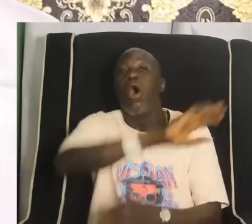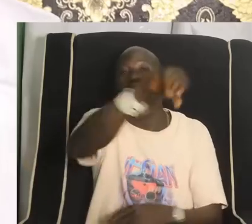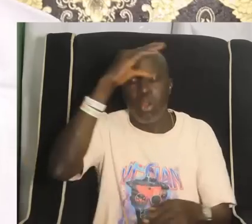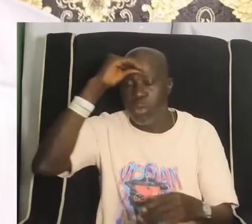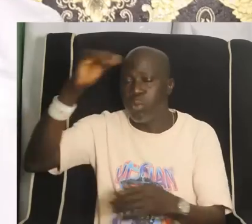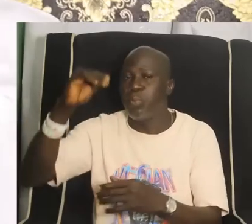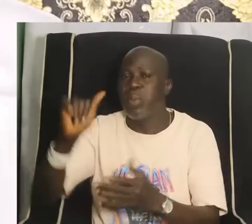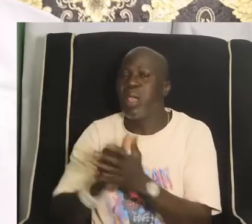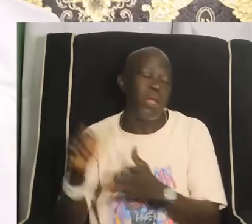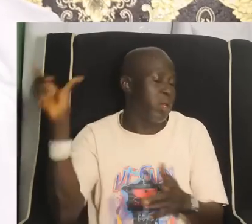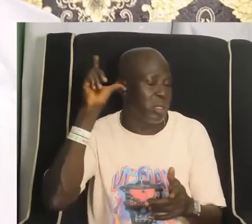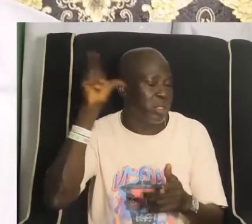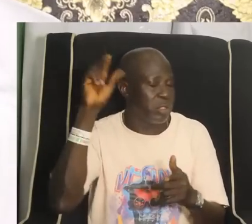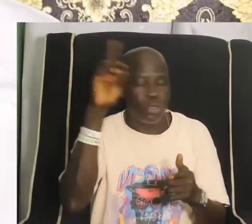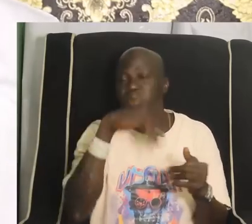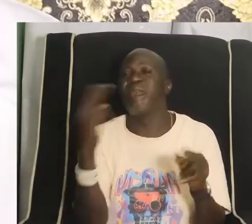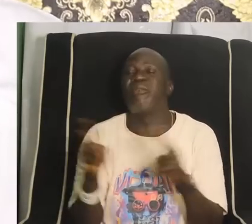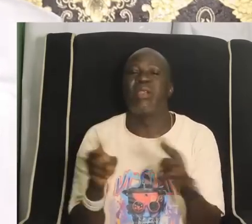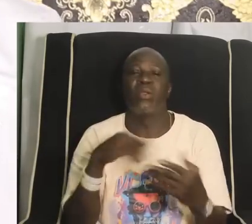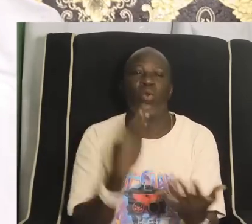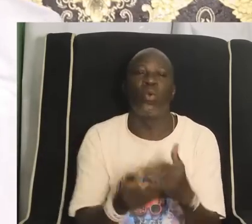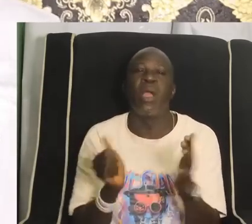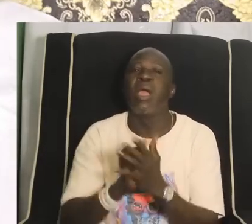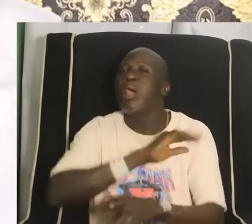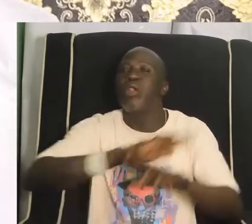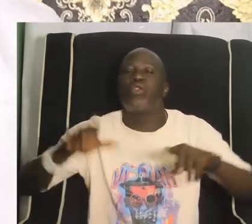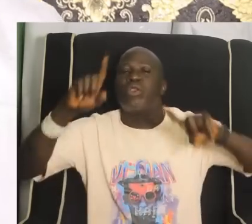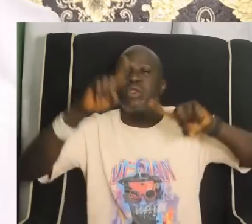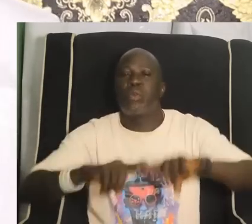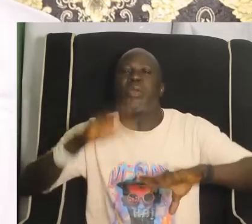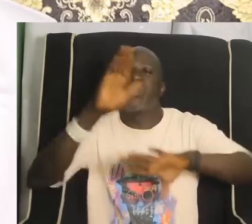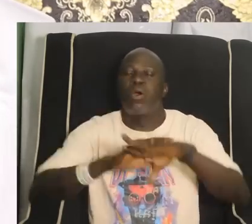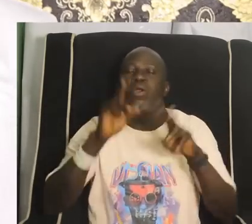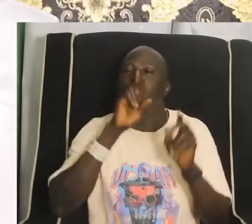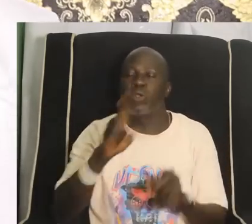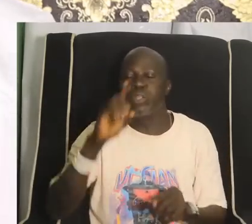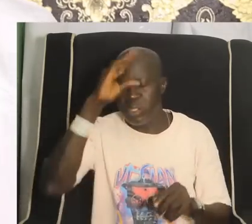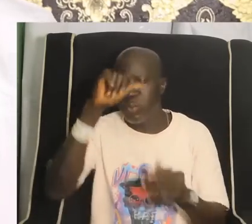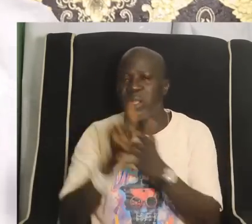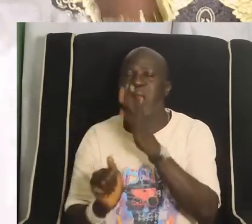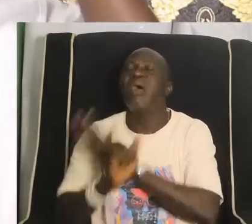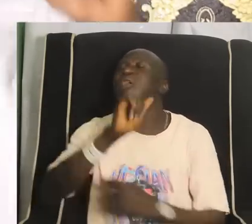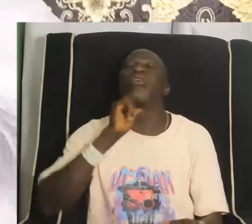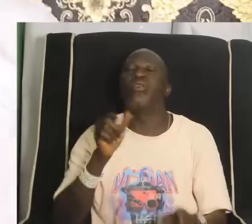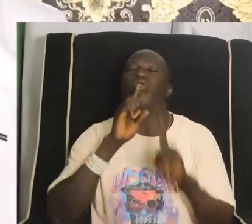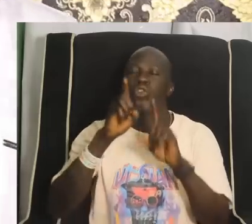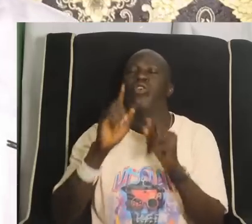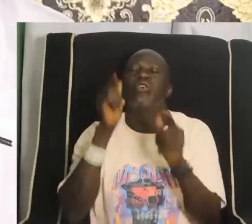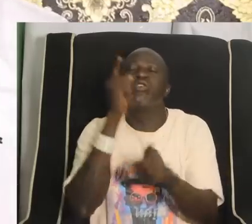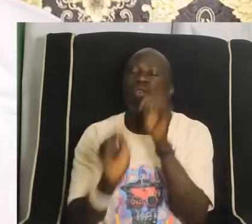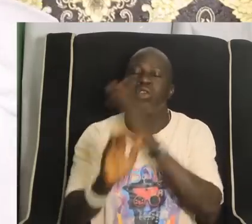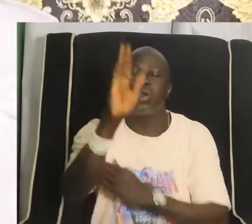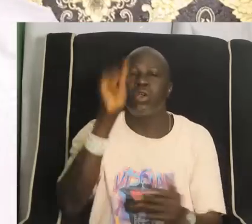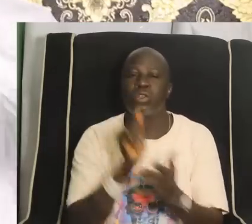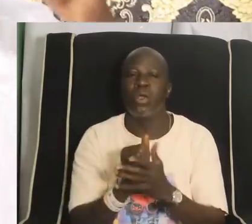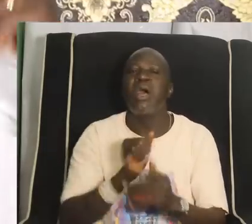different. Man, you to listen attentively. Don't trust men. And just trust